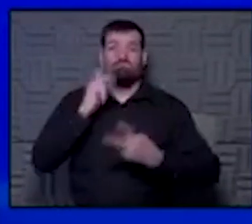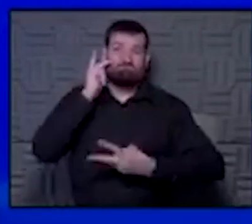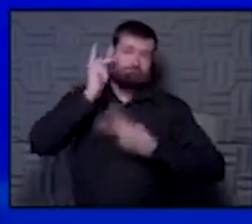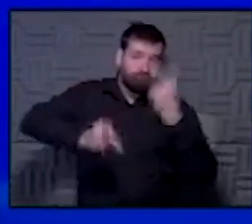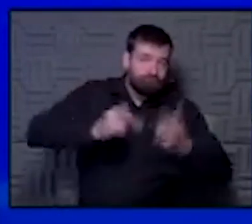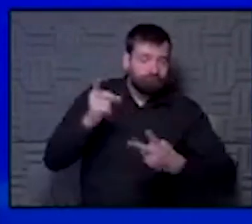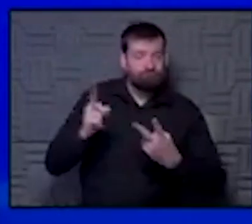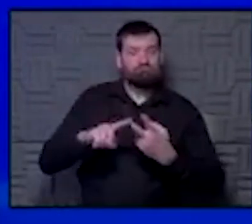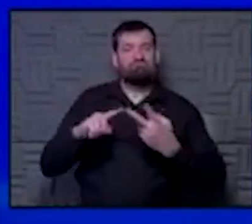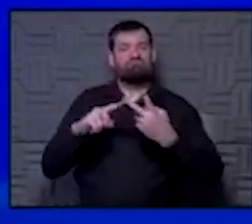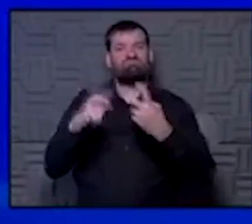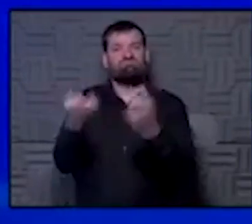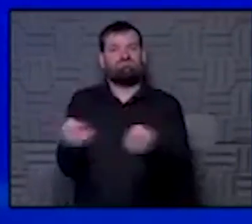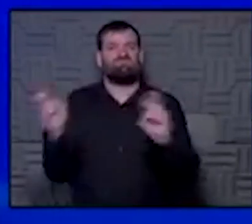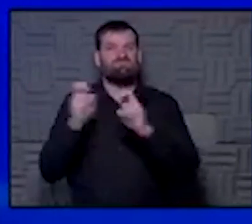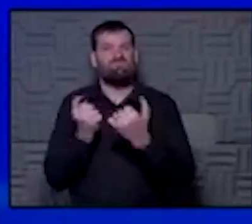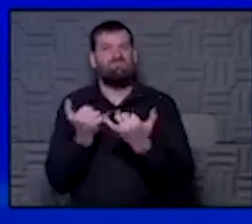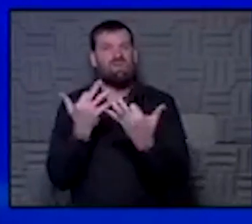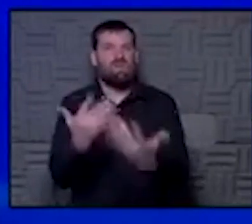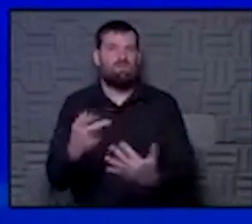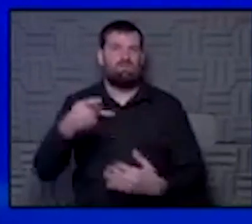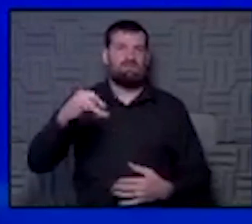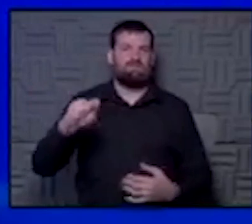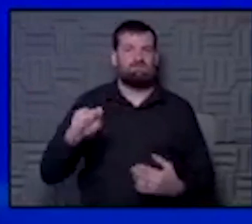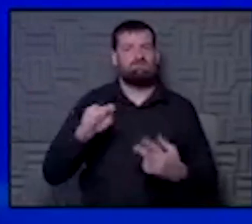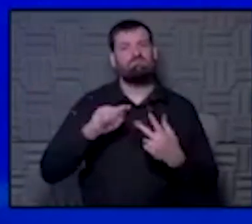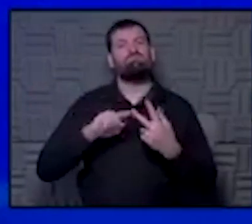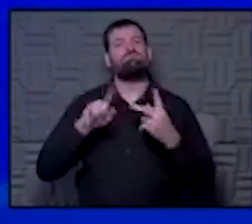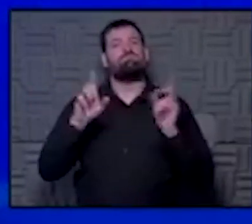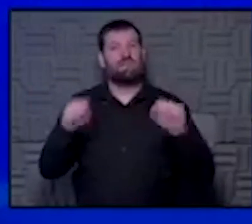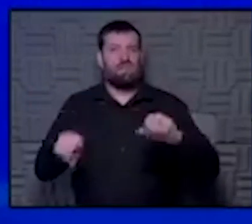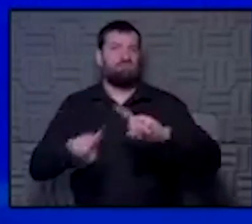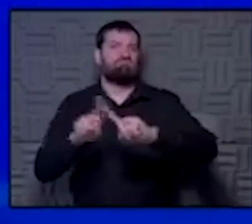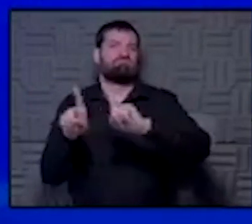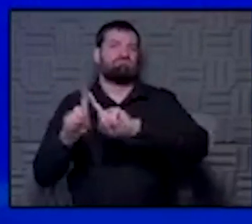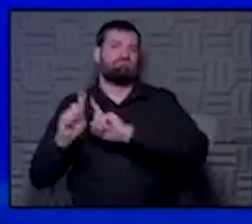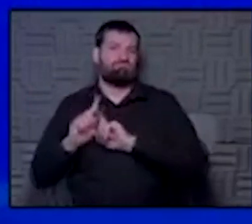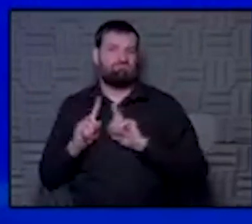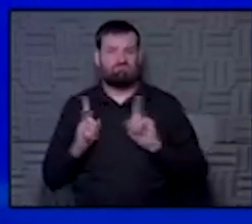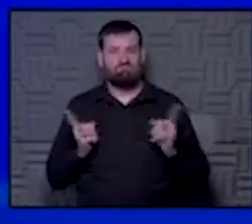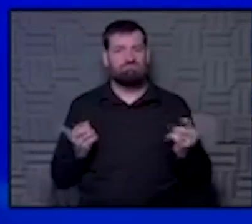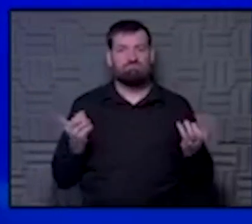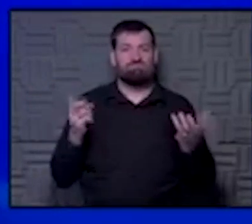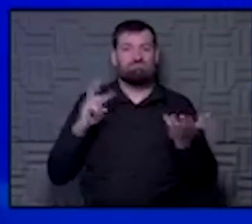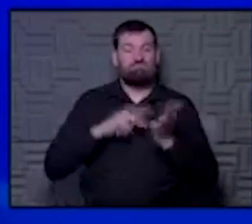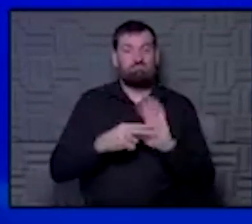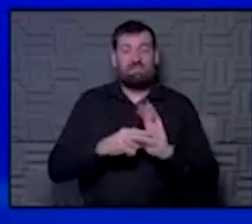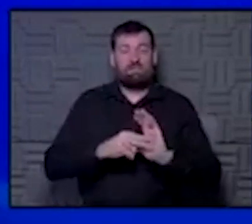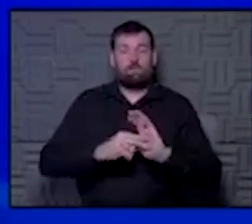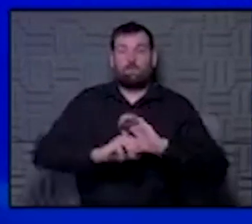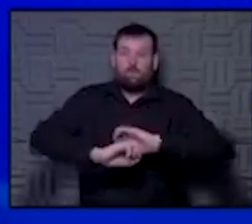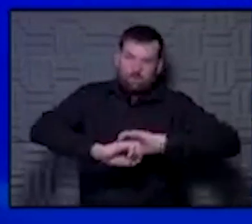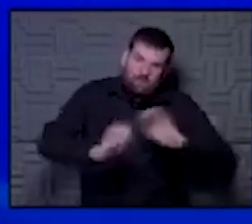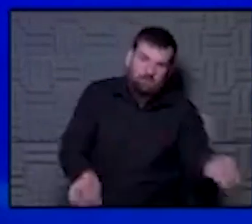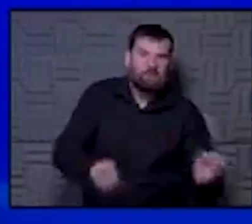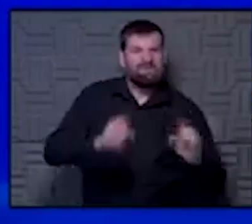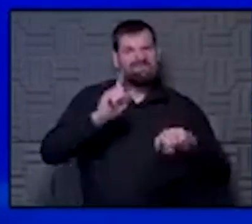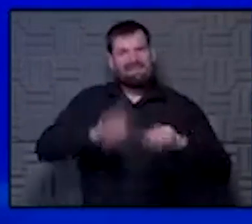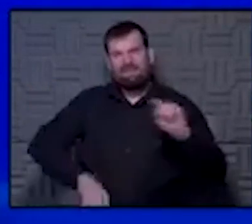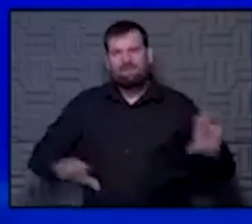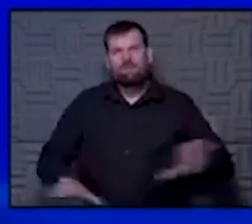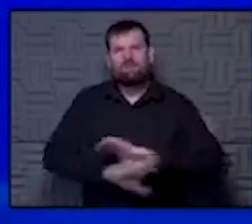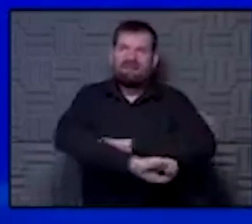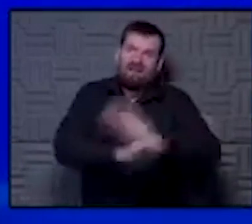sit outside around a fire pit, and you can do all sorts of stuff. So it's not a zero-sum game, meaning you don't get to do